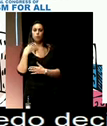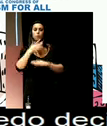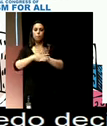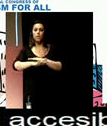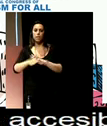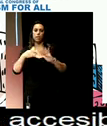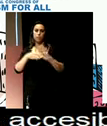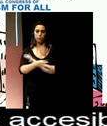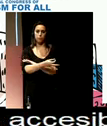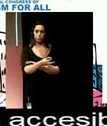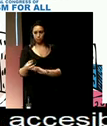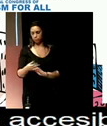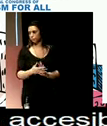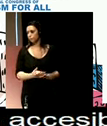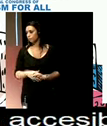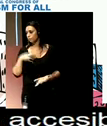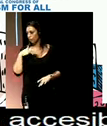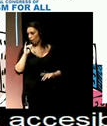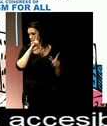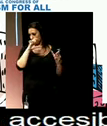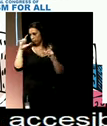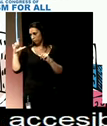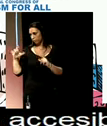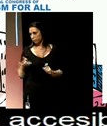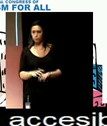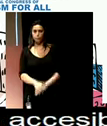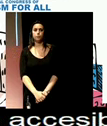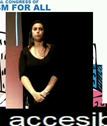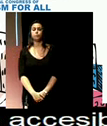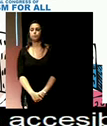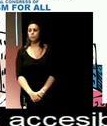are some photos. To be considered an accessible beach,